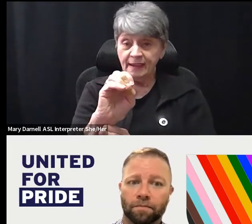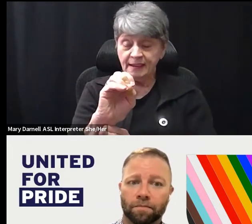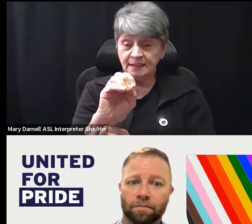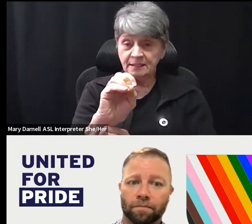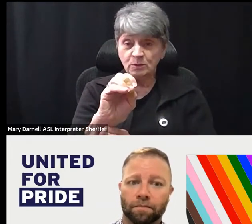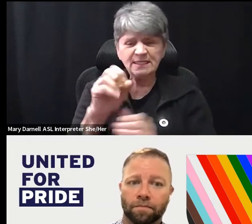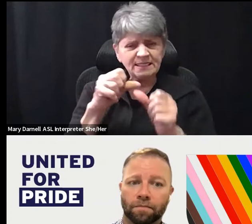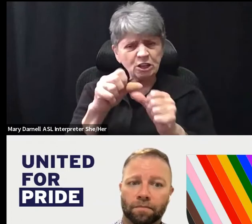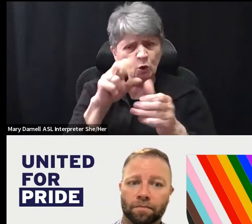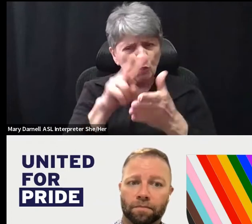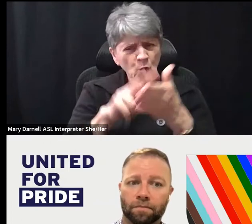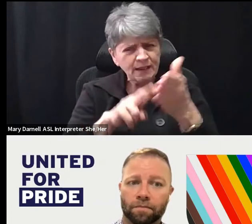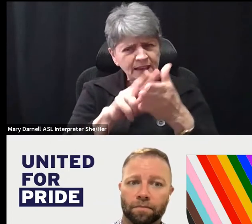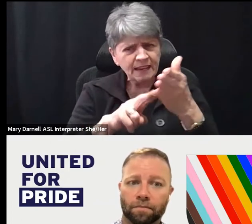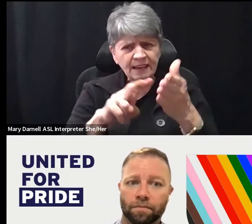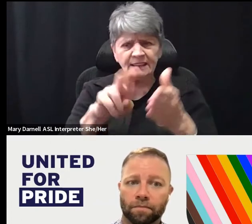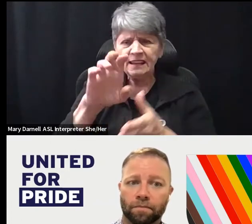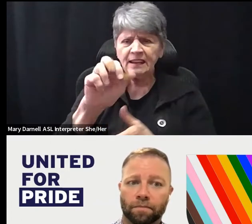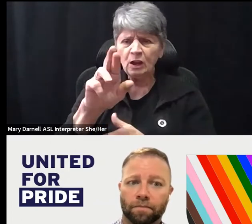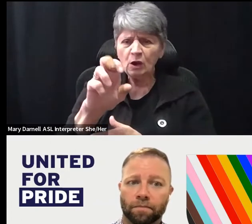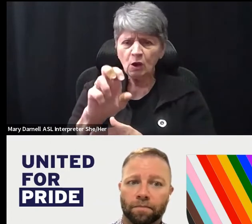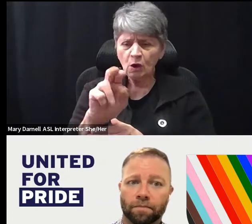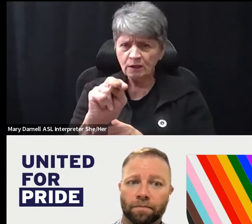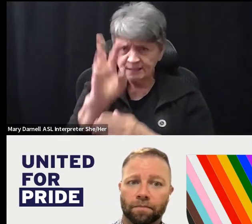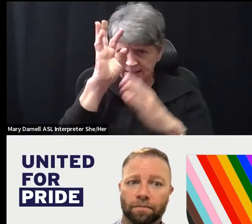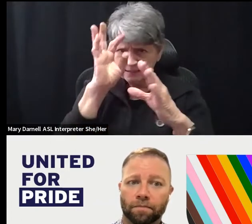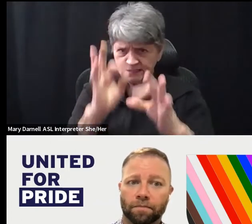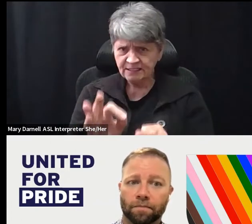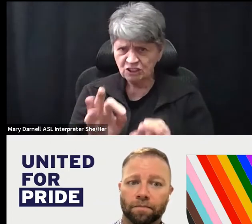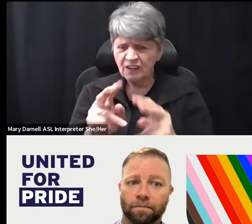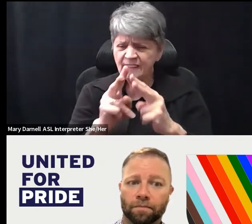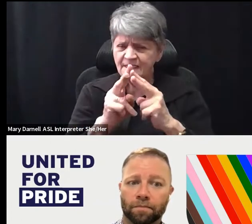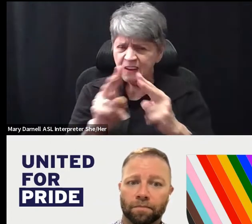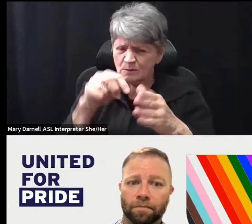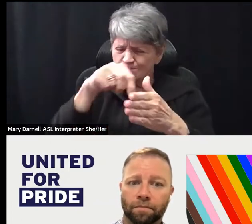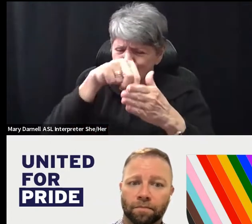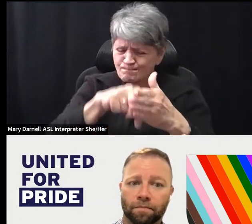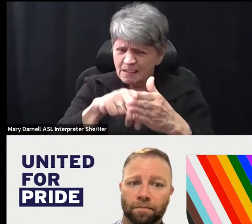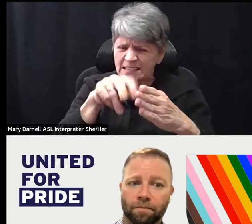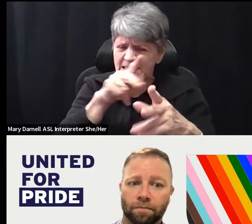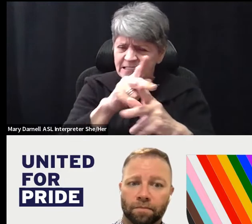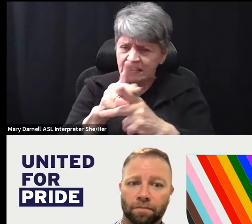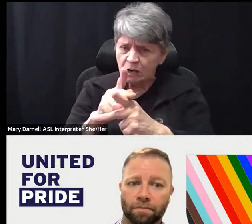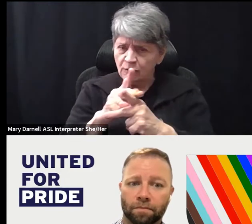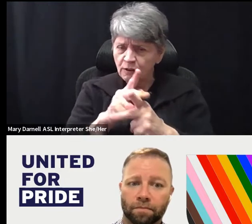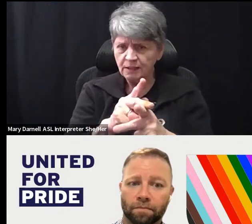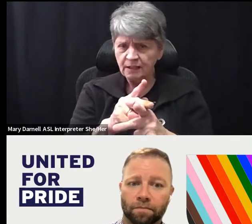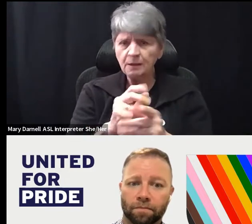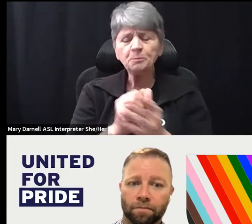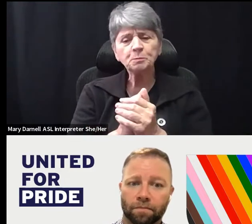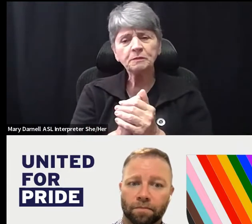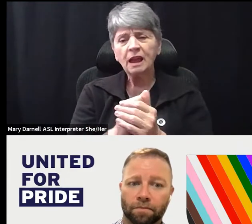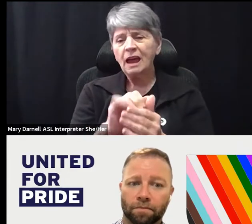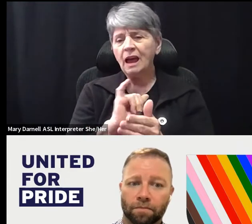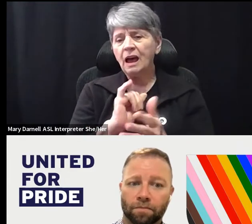very carefully to see exactly what it says and doesn't say about the constitutionality of those and how it will apply, I don't want to say